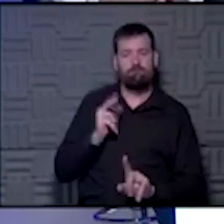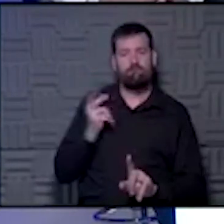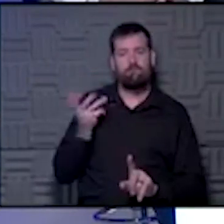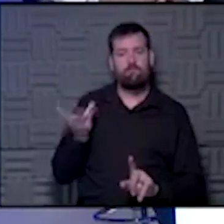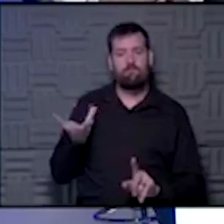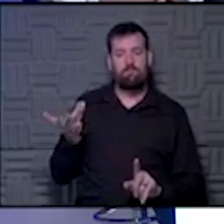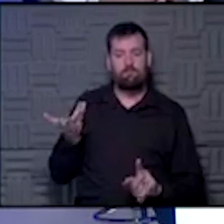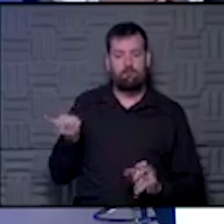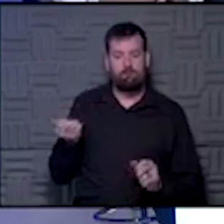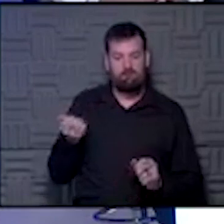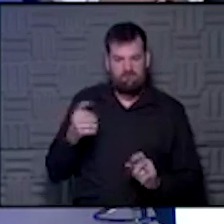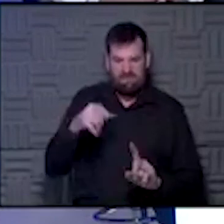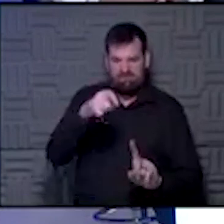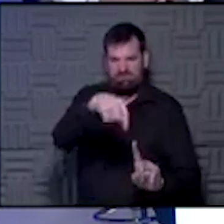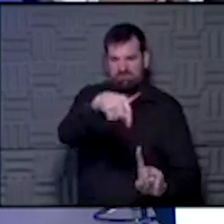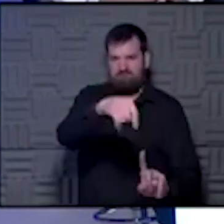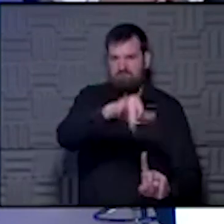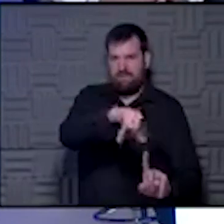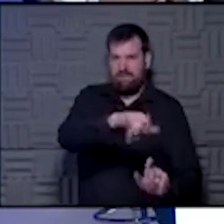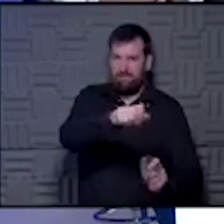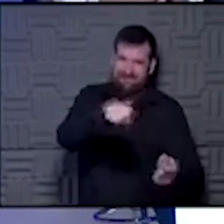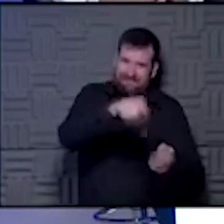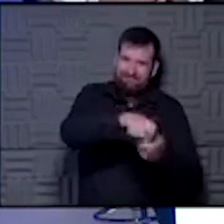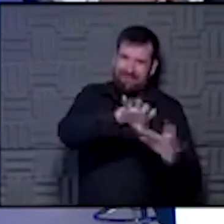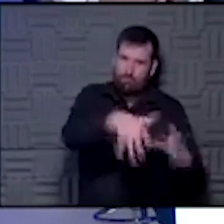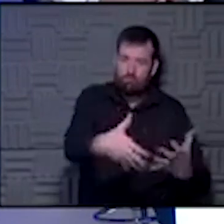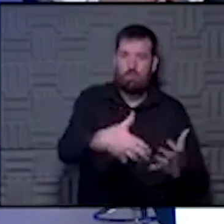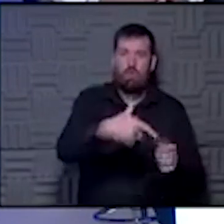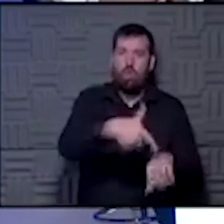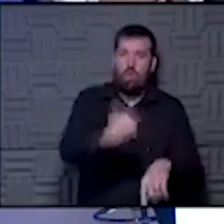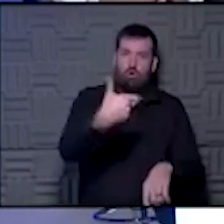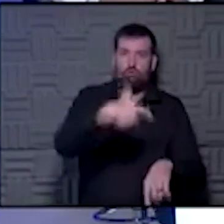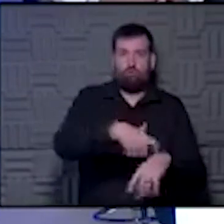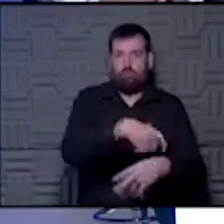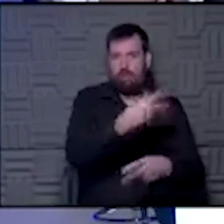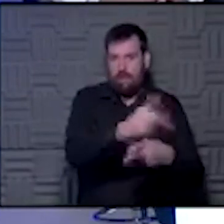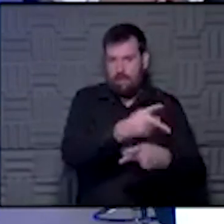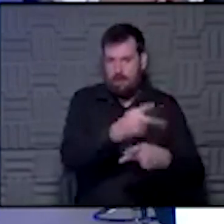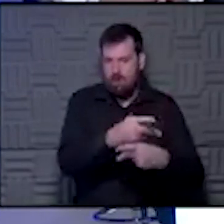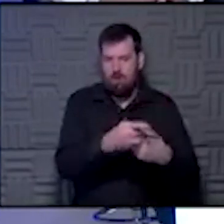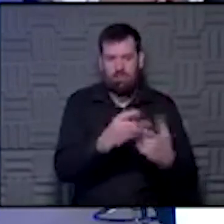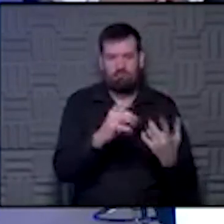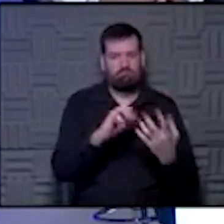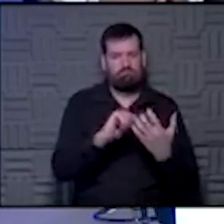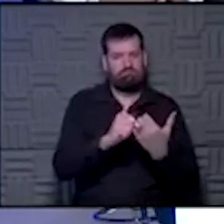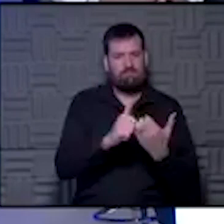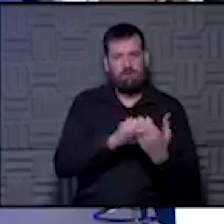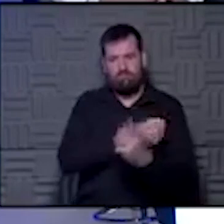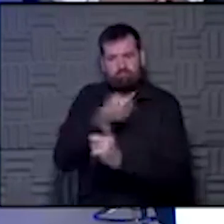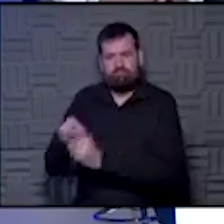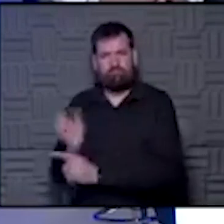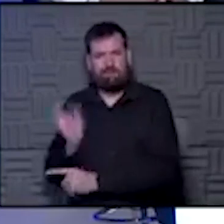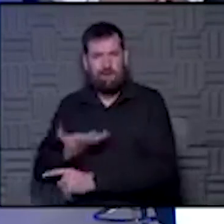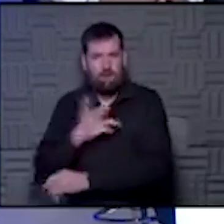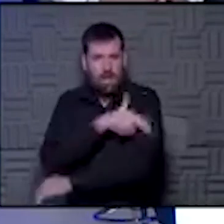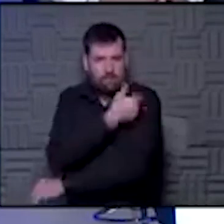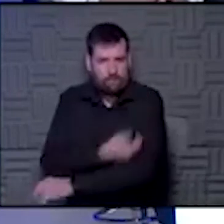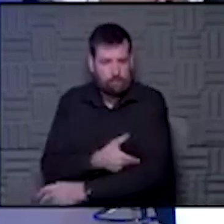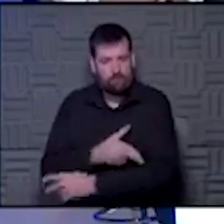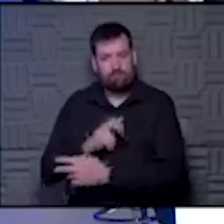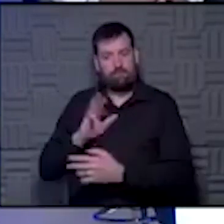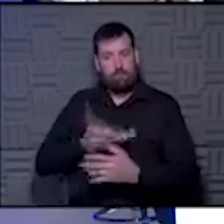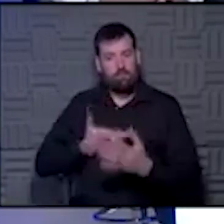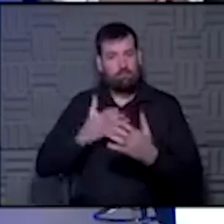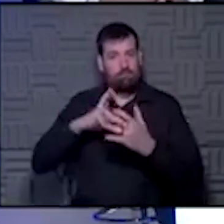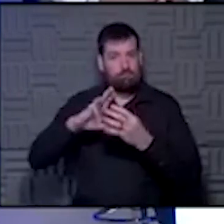the specific population, long-term care facility residents, how they impact our hospital, the number of patients